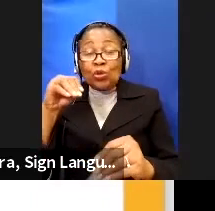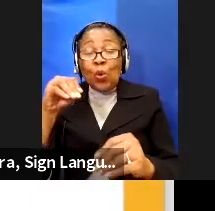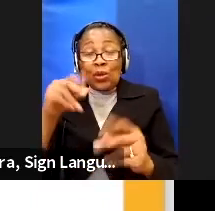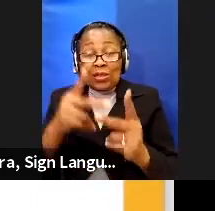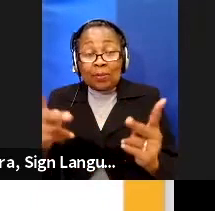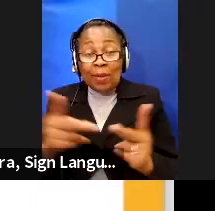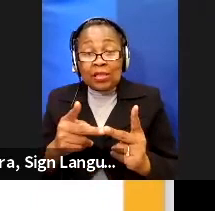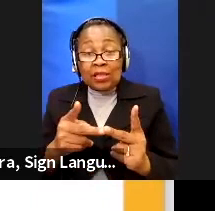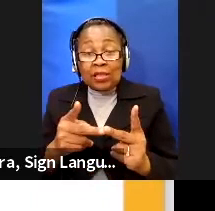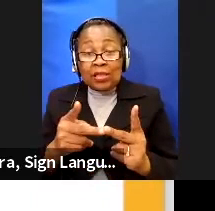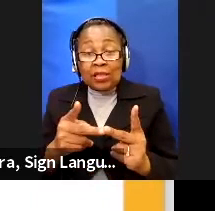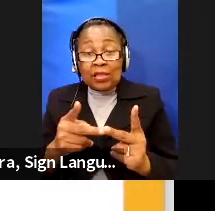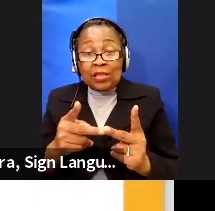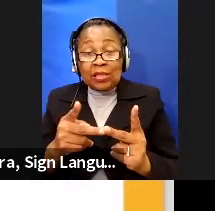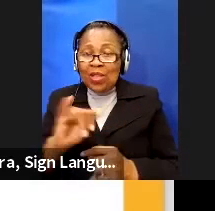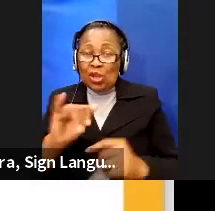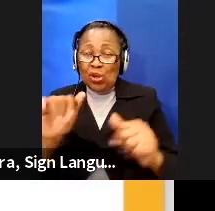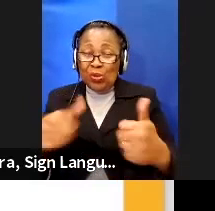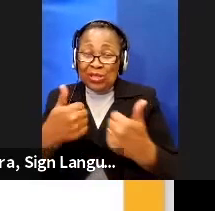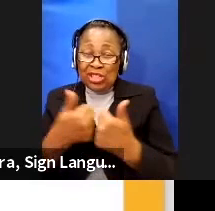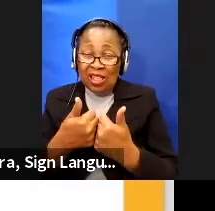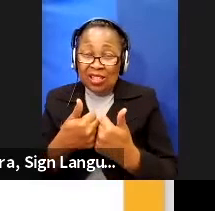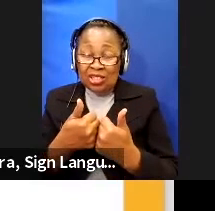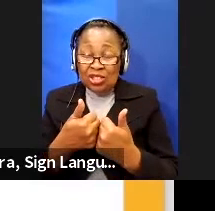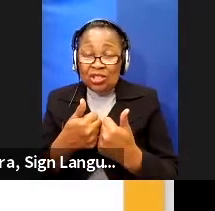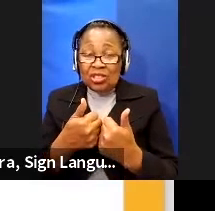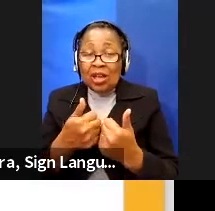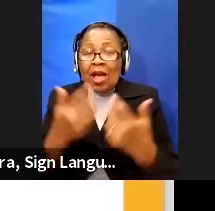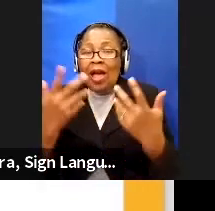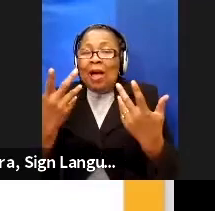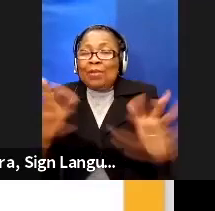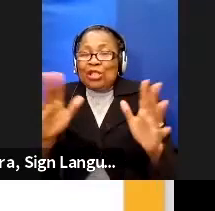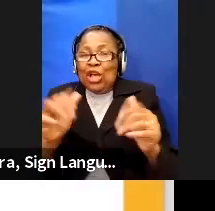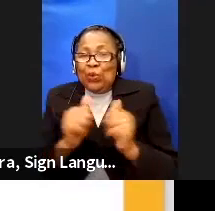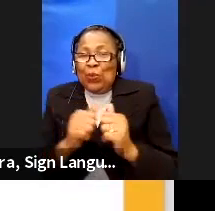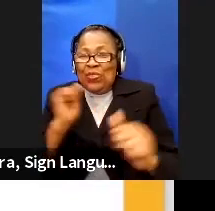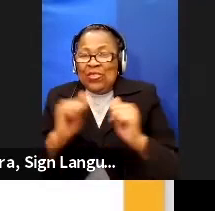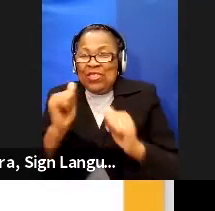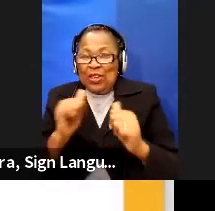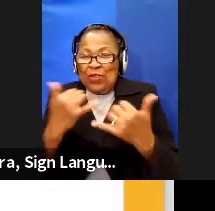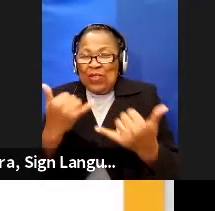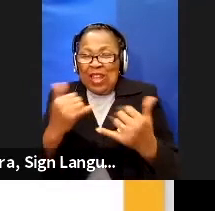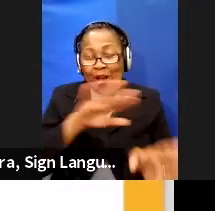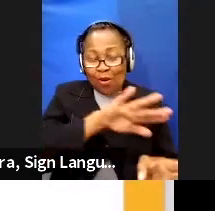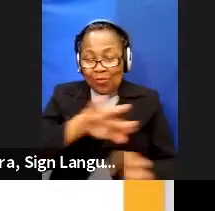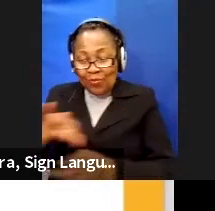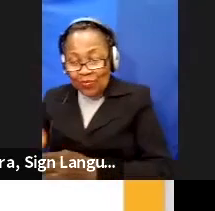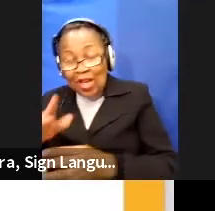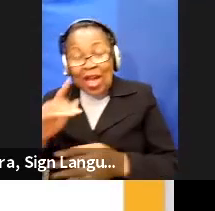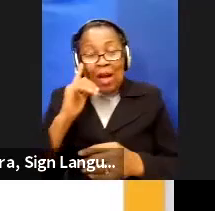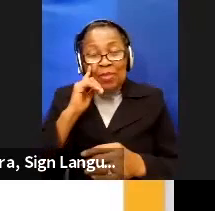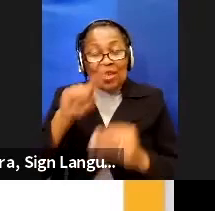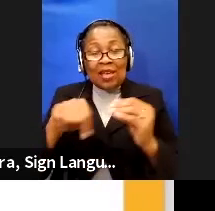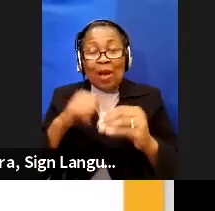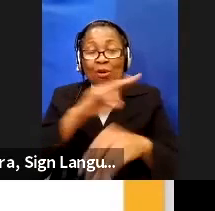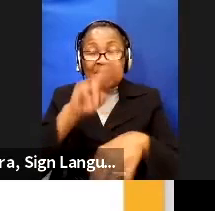that that's also a challenge. So, you know, I'm done with theater for now. I'm thinking about like national parks and zoos and